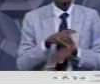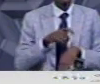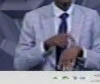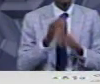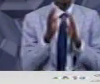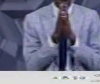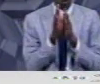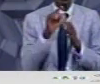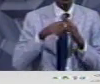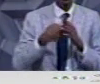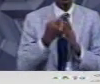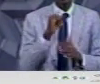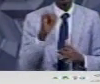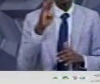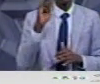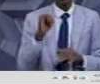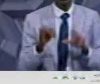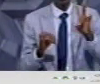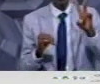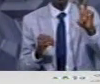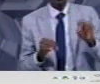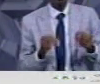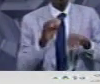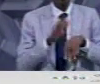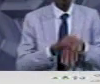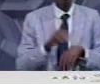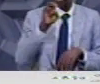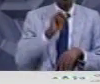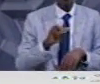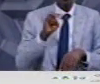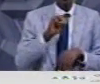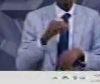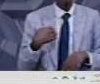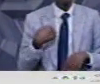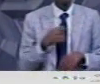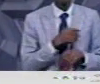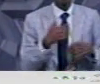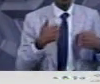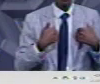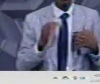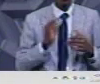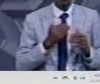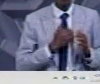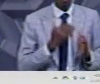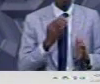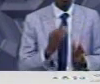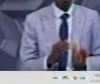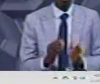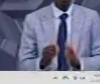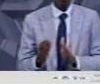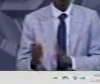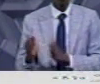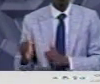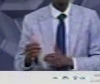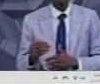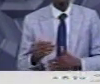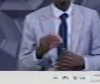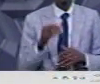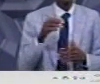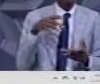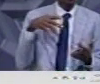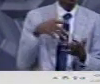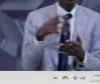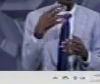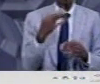expository study of God's word. The time is 6 p.m. And then on Thursday,